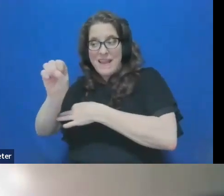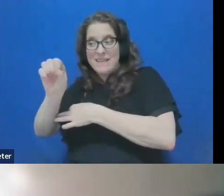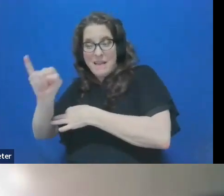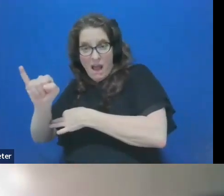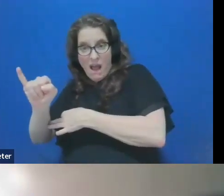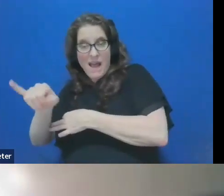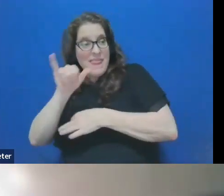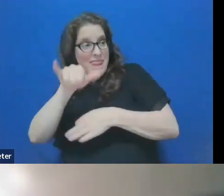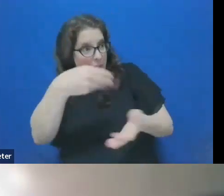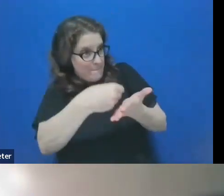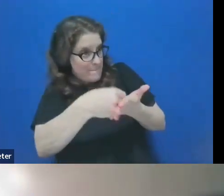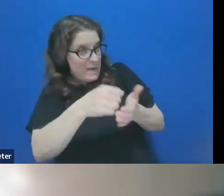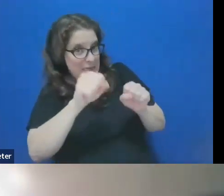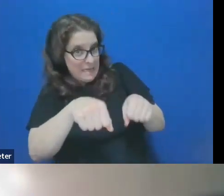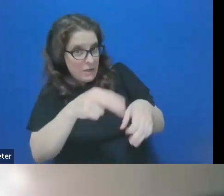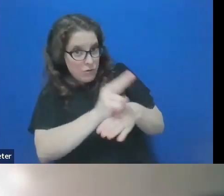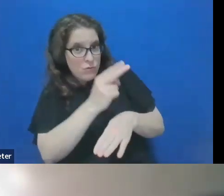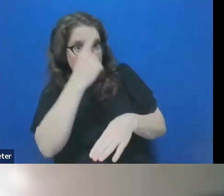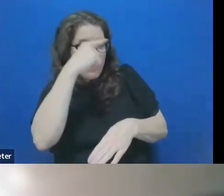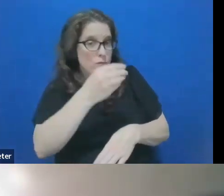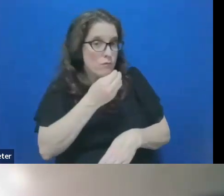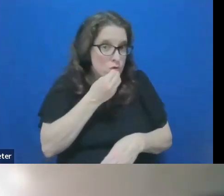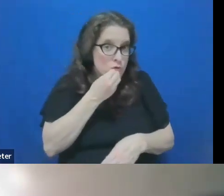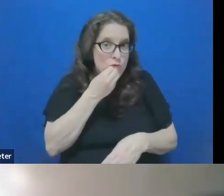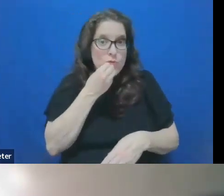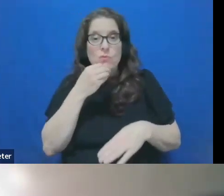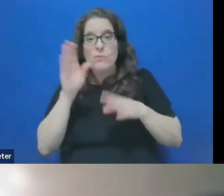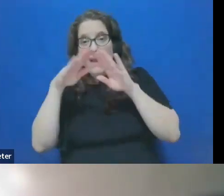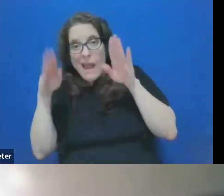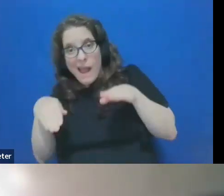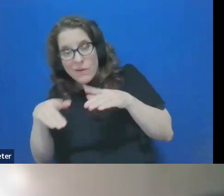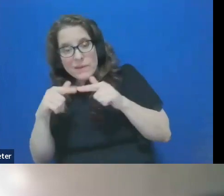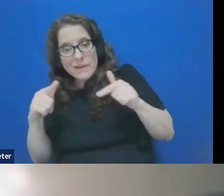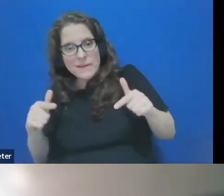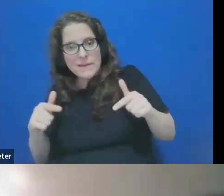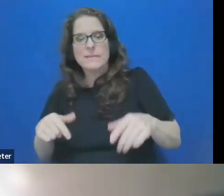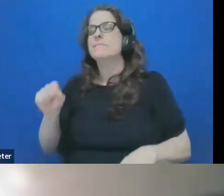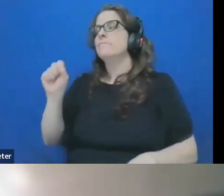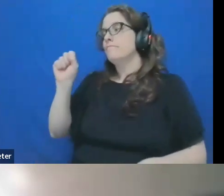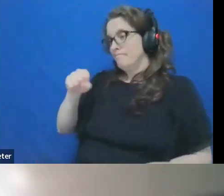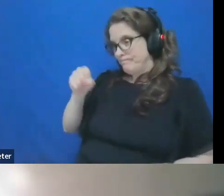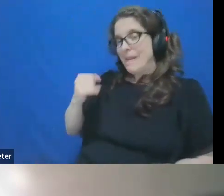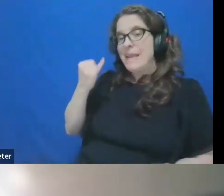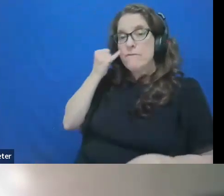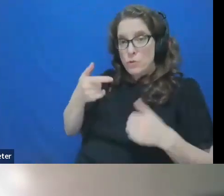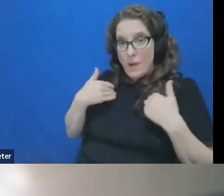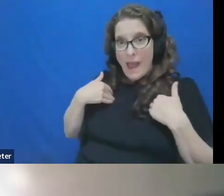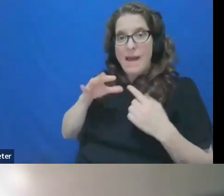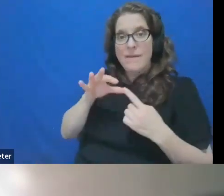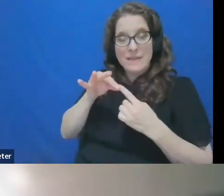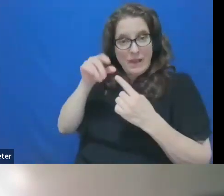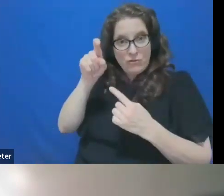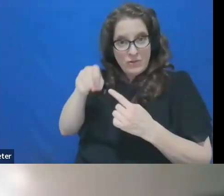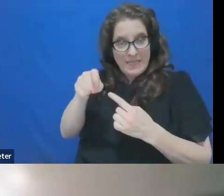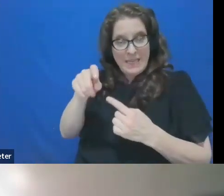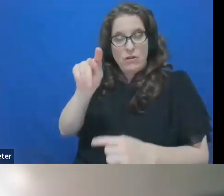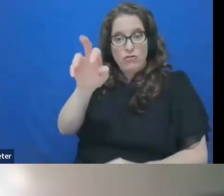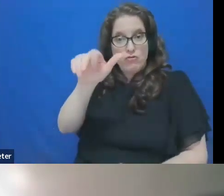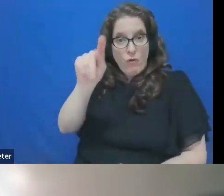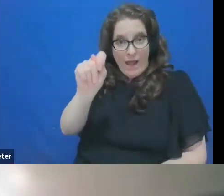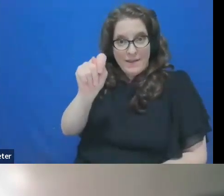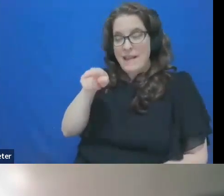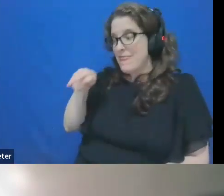the same question, but. Yes. So if there is a special needs trust and the person is